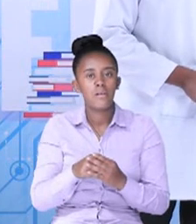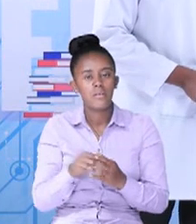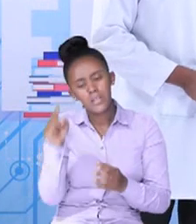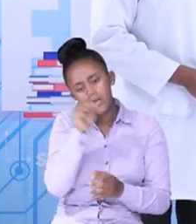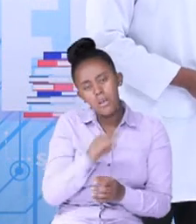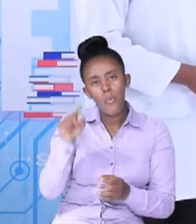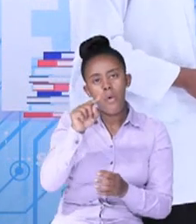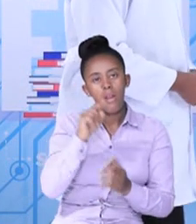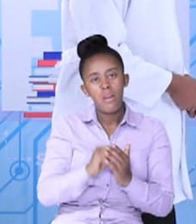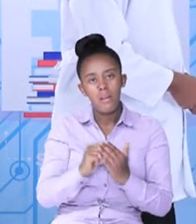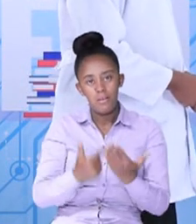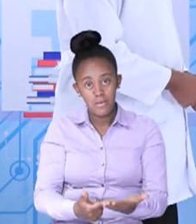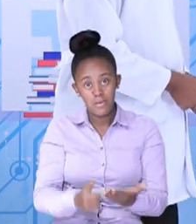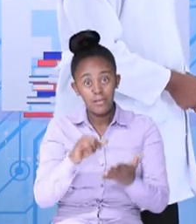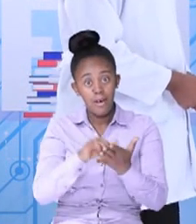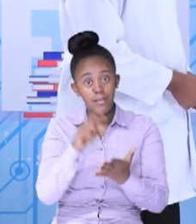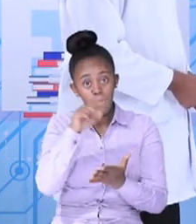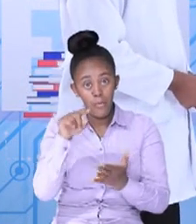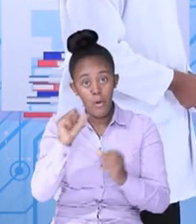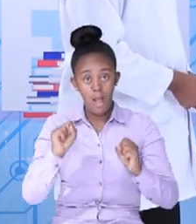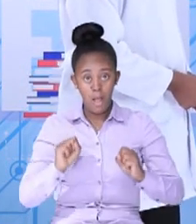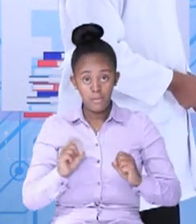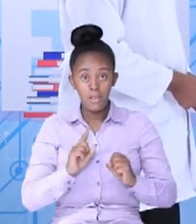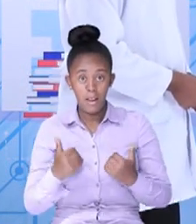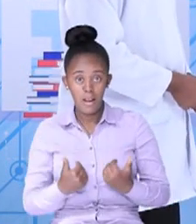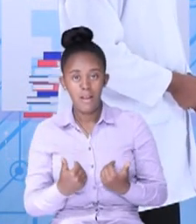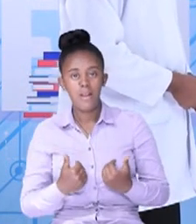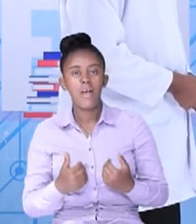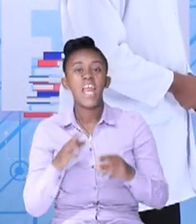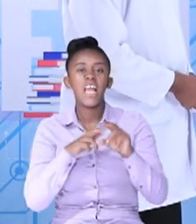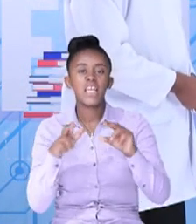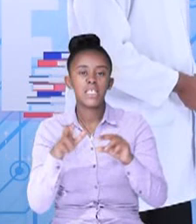circular path, and that circular path has radius r.